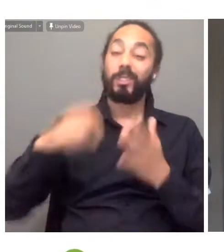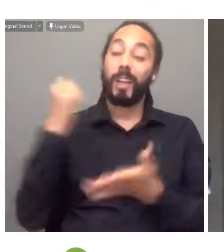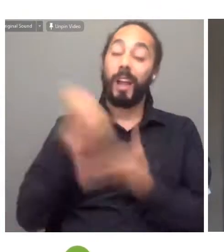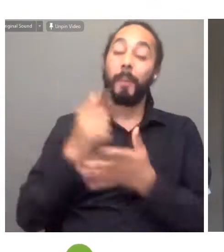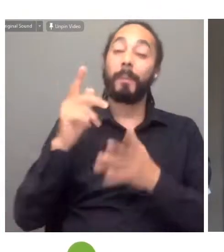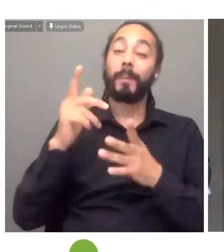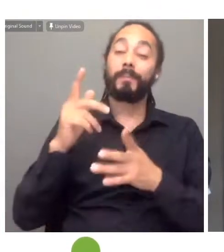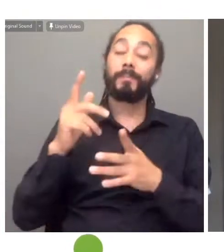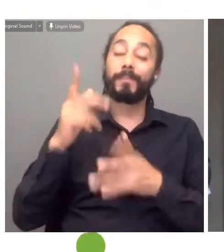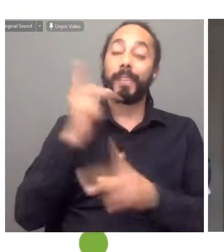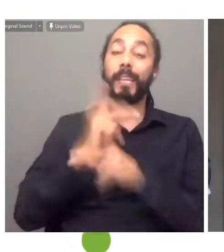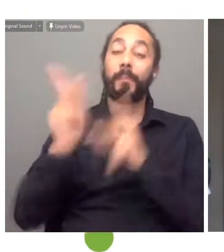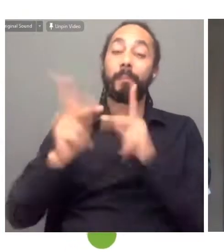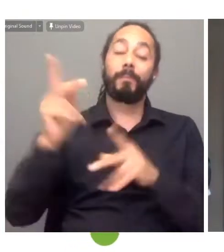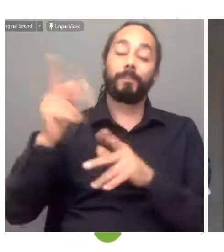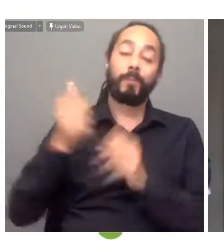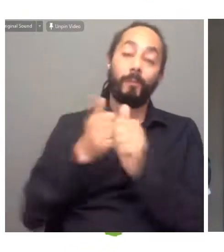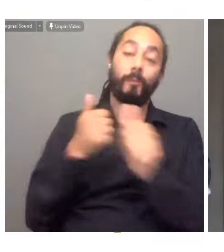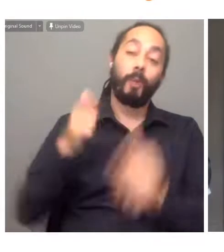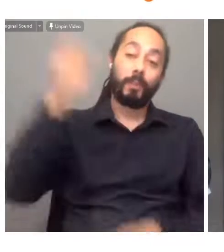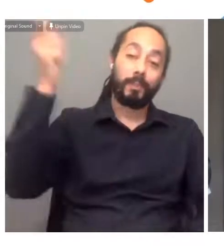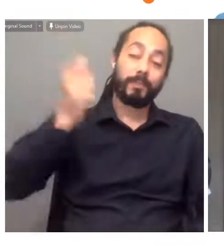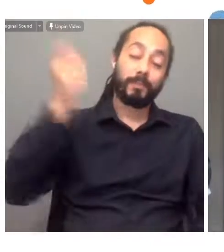help us rebuild quickly?